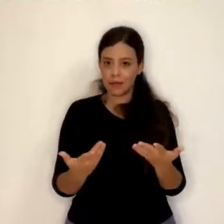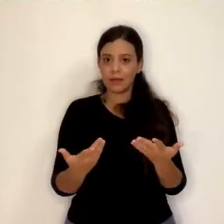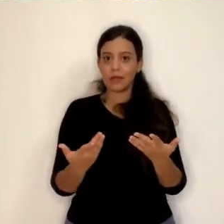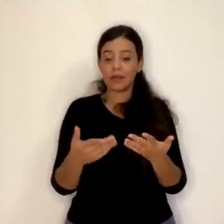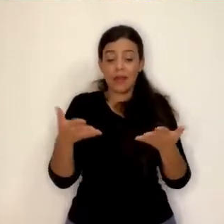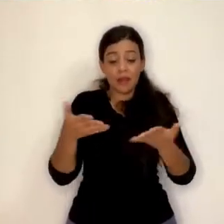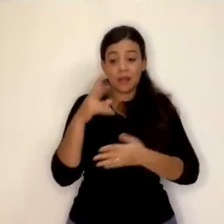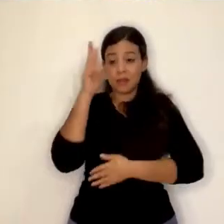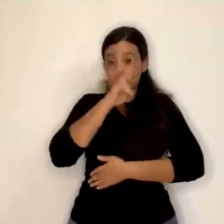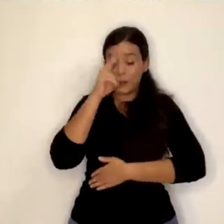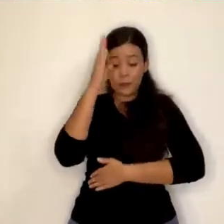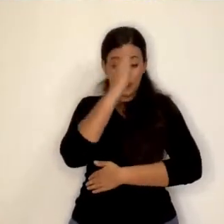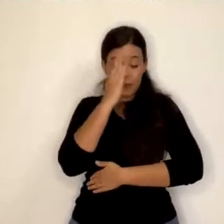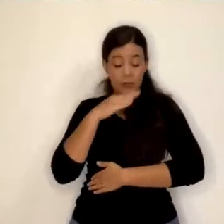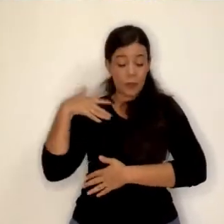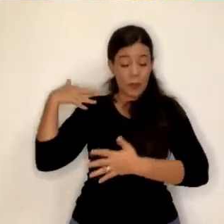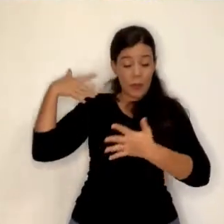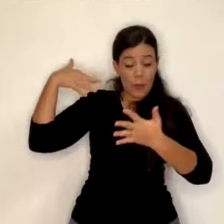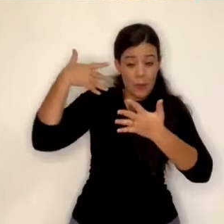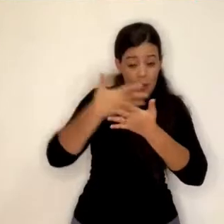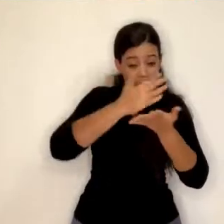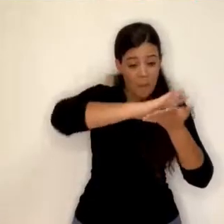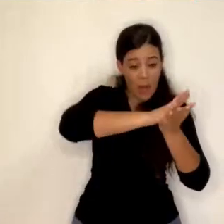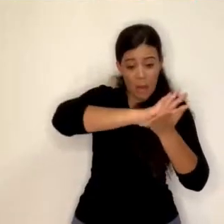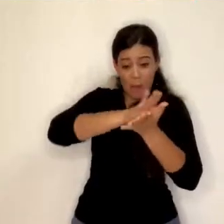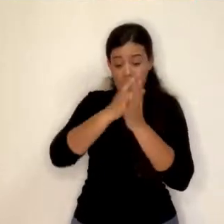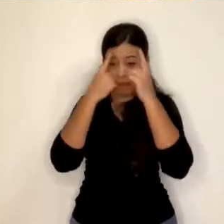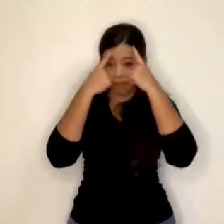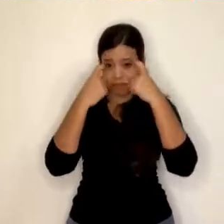be effectively promoting